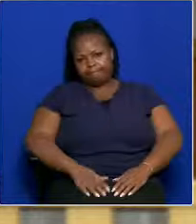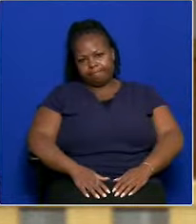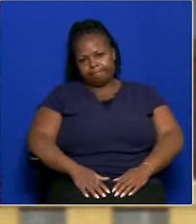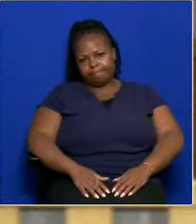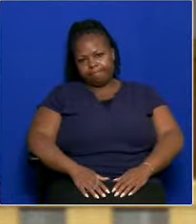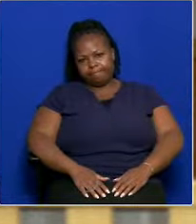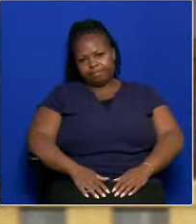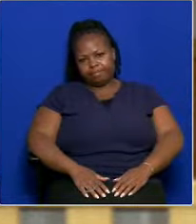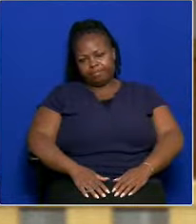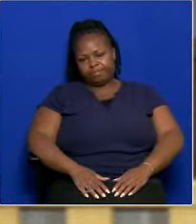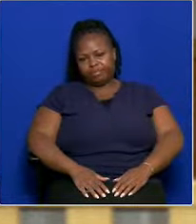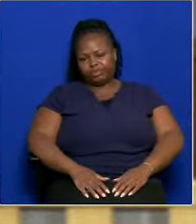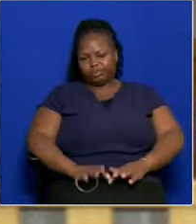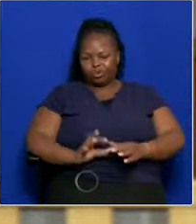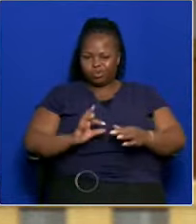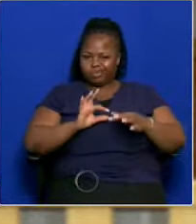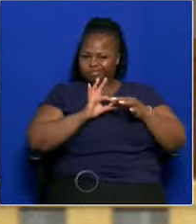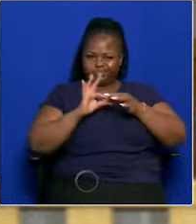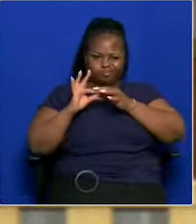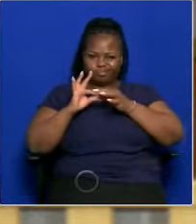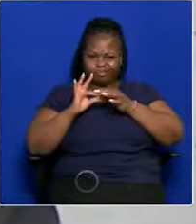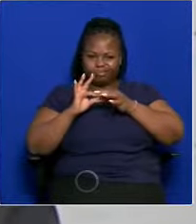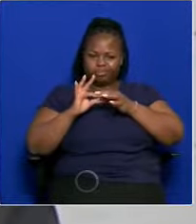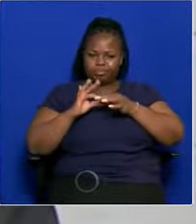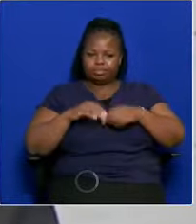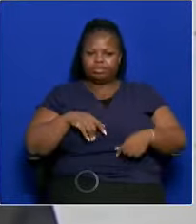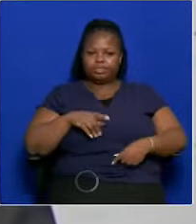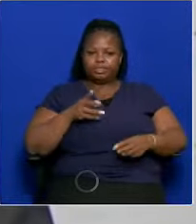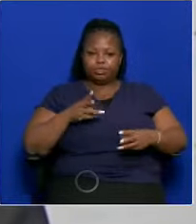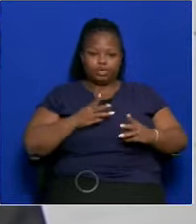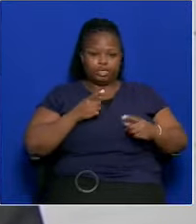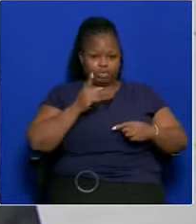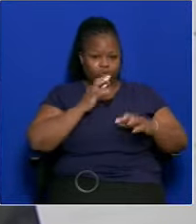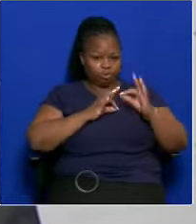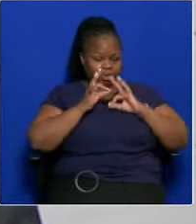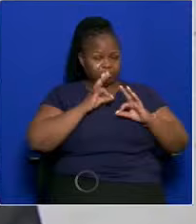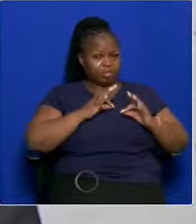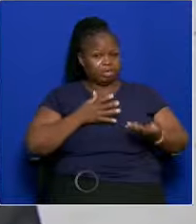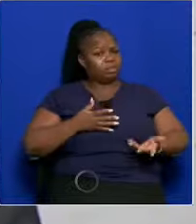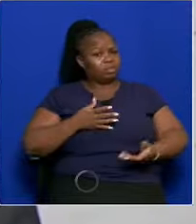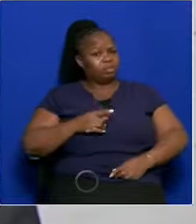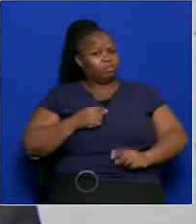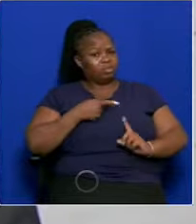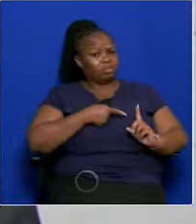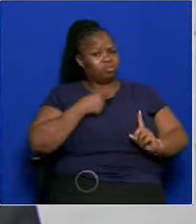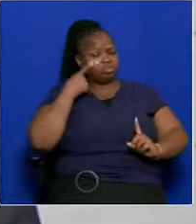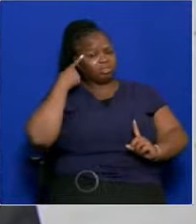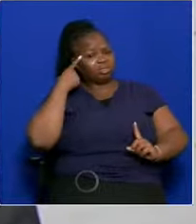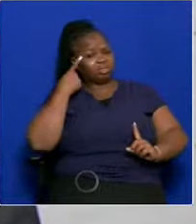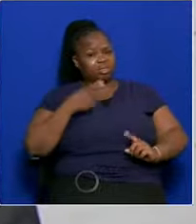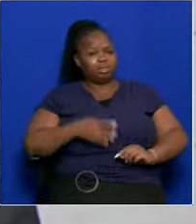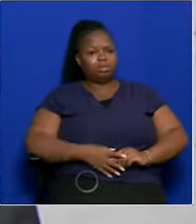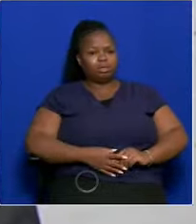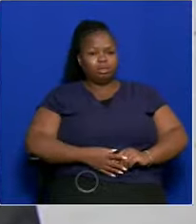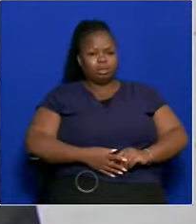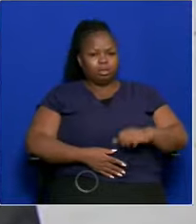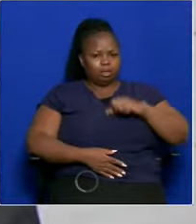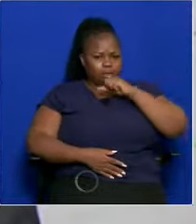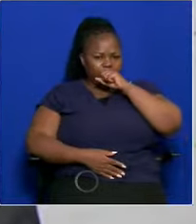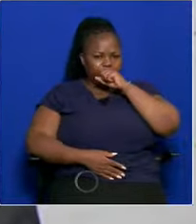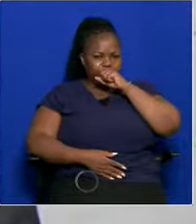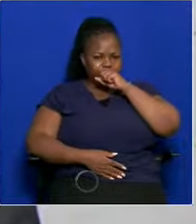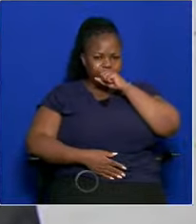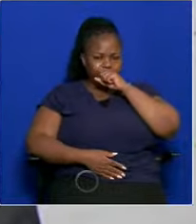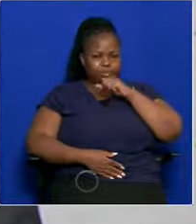close relationship with him in the way that you've described it, for him to think that, because remember you've also advised